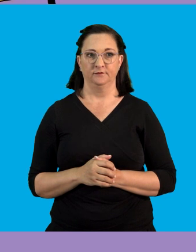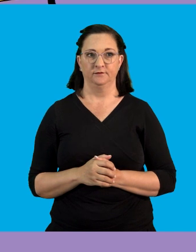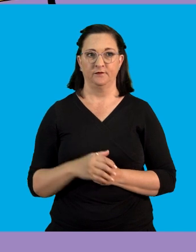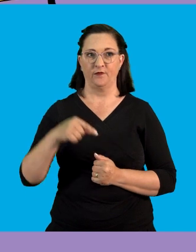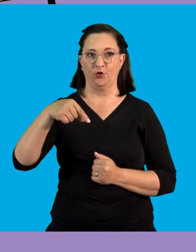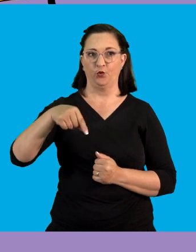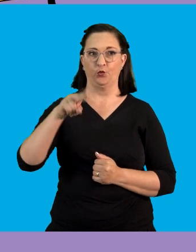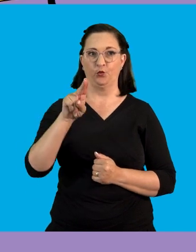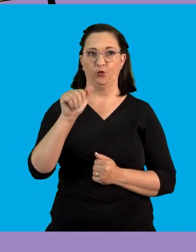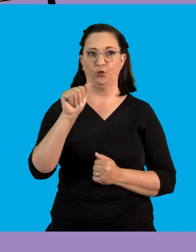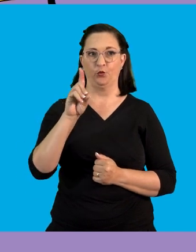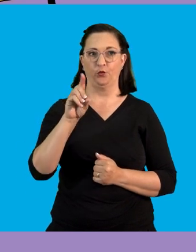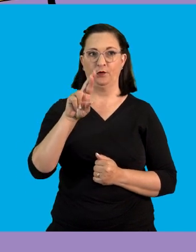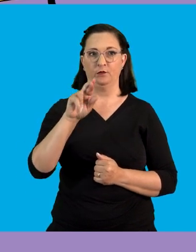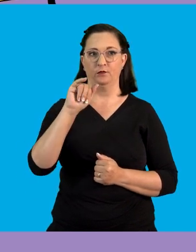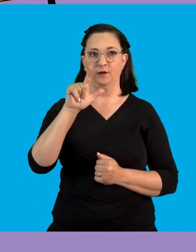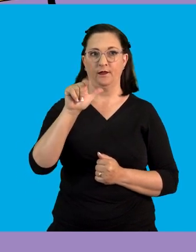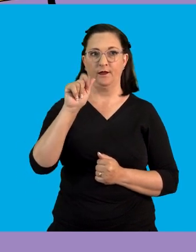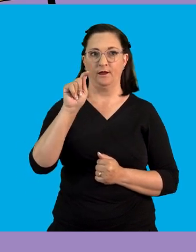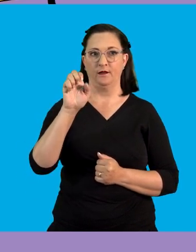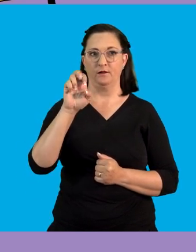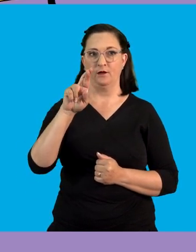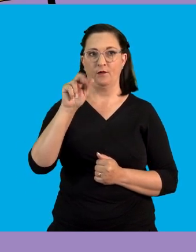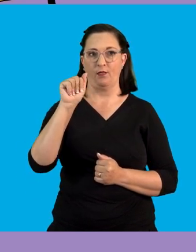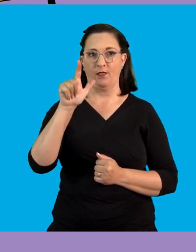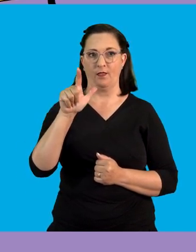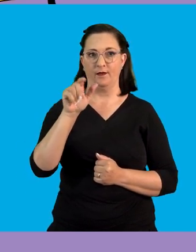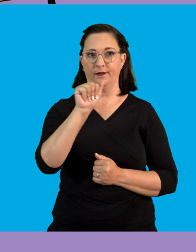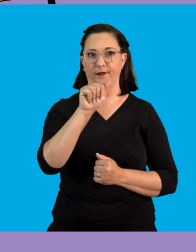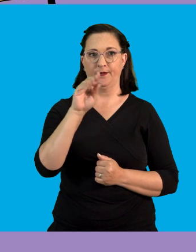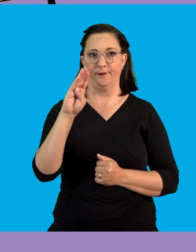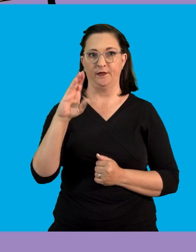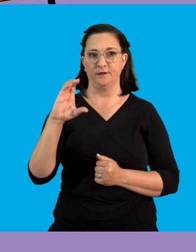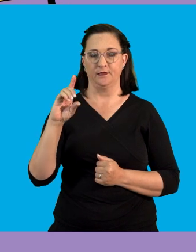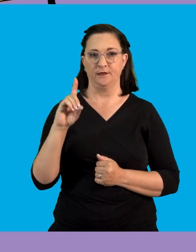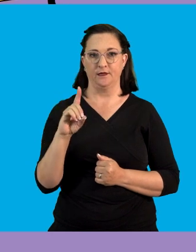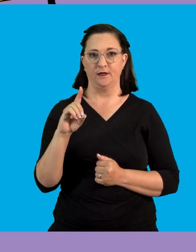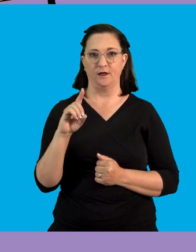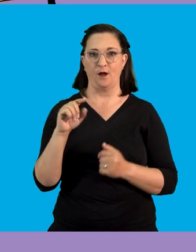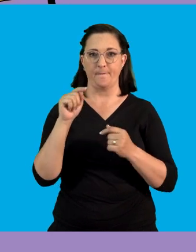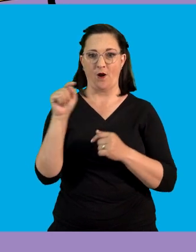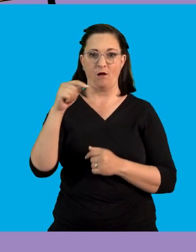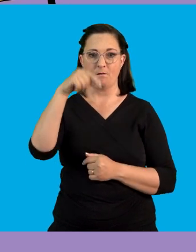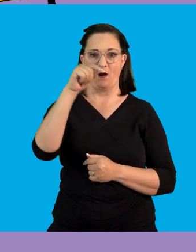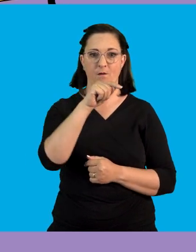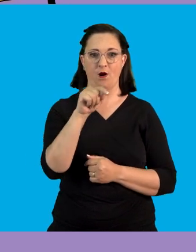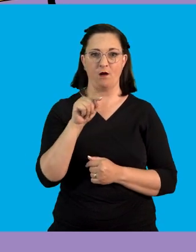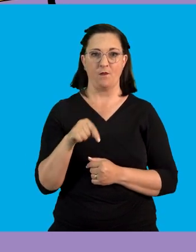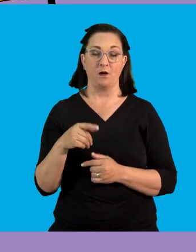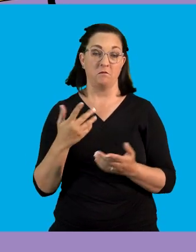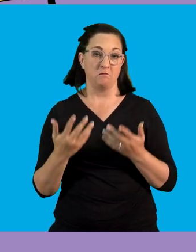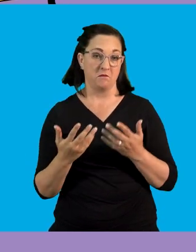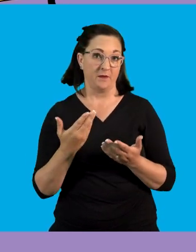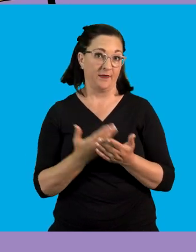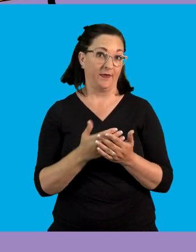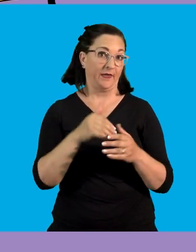question there. It says quadrilateral ABCD is marked. Sometimes the information is given in the diagram, sometimes